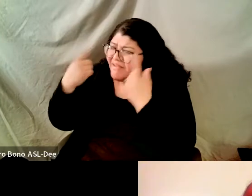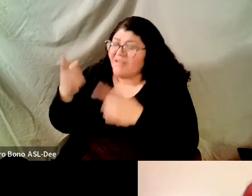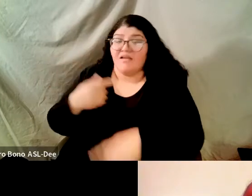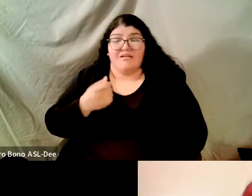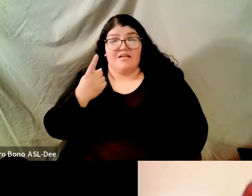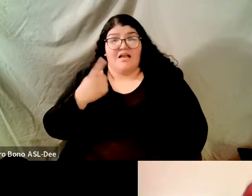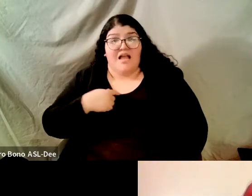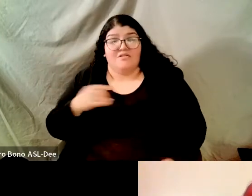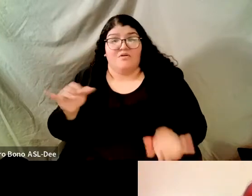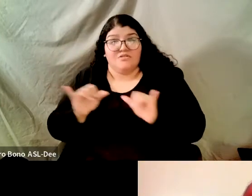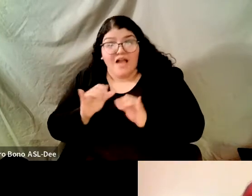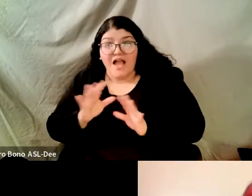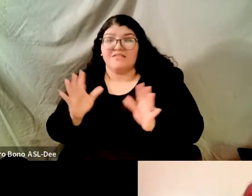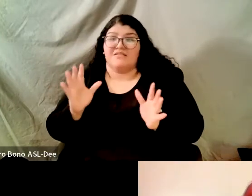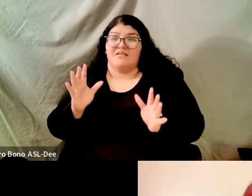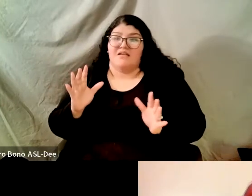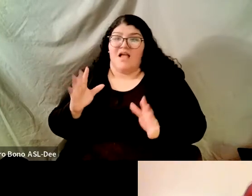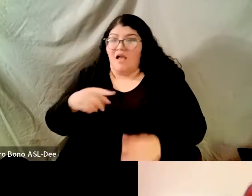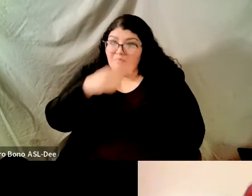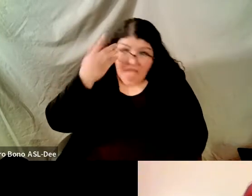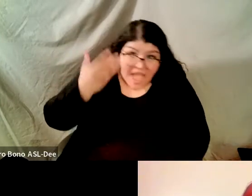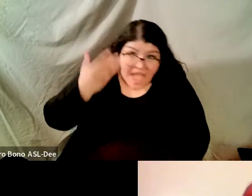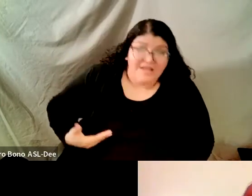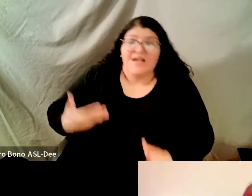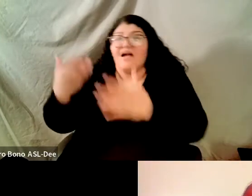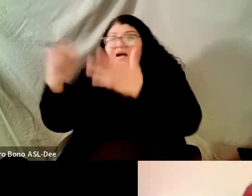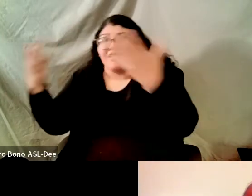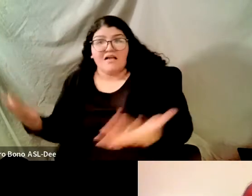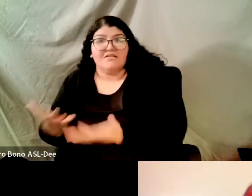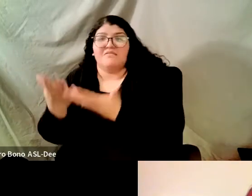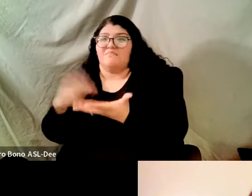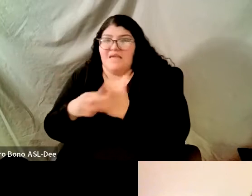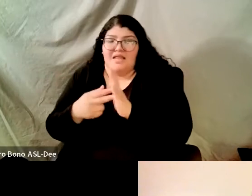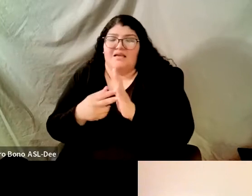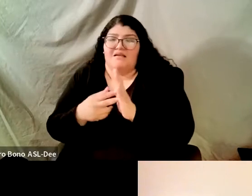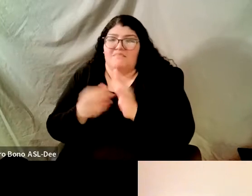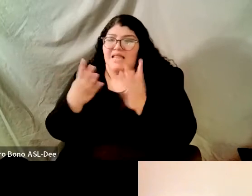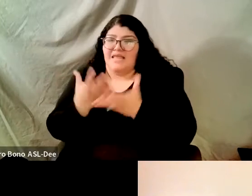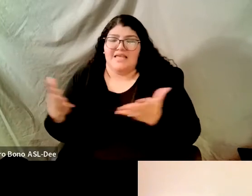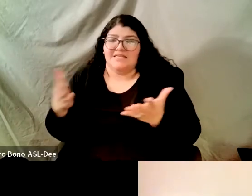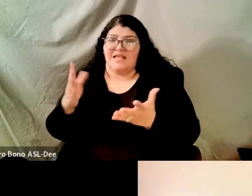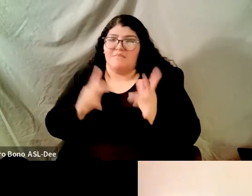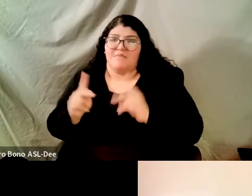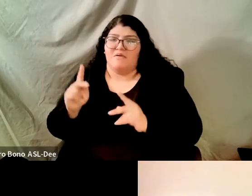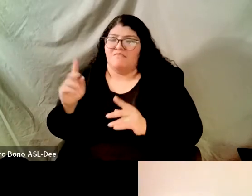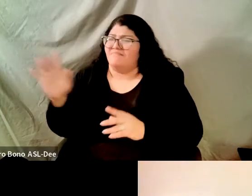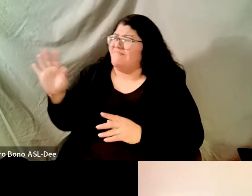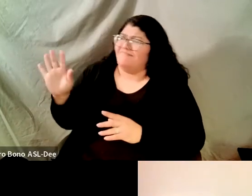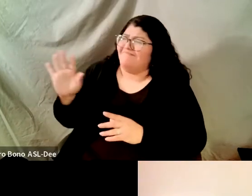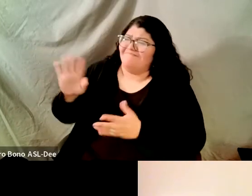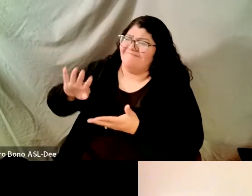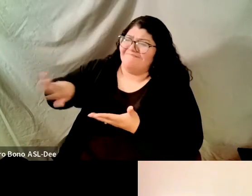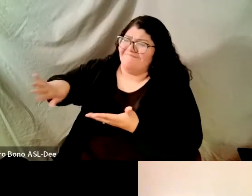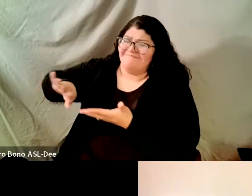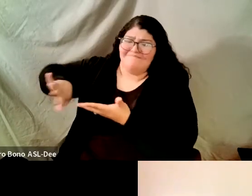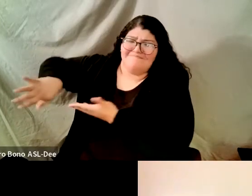myself. And with the title, I was able to make myself stand out from the other girls that